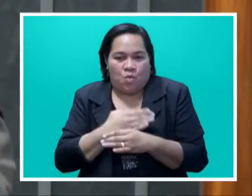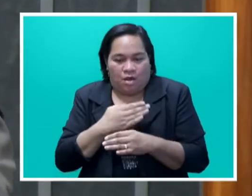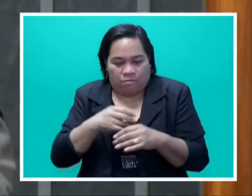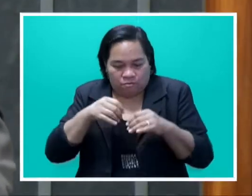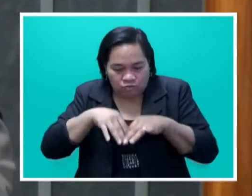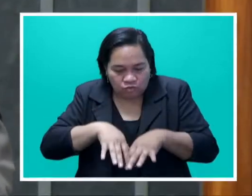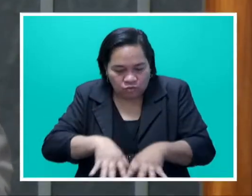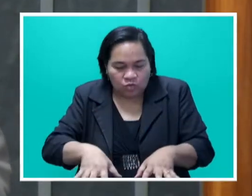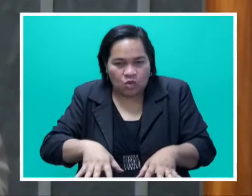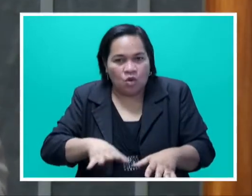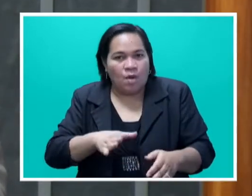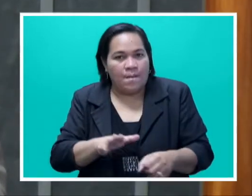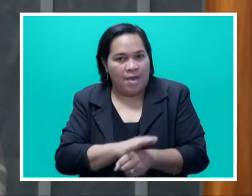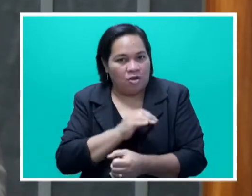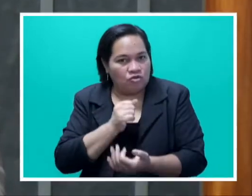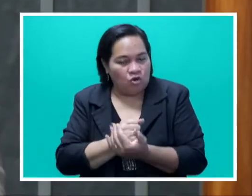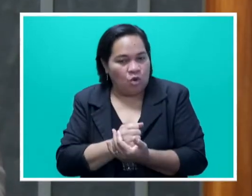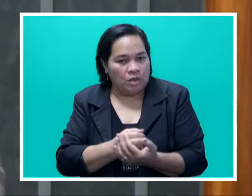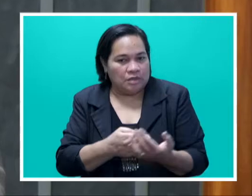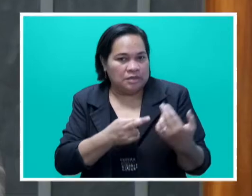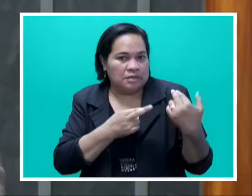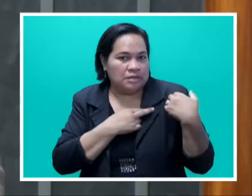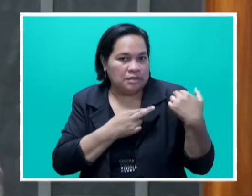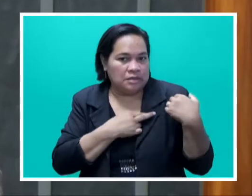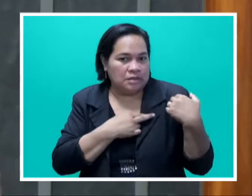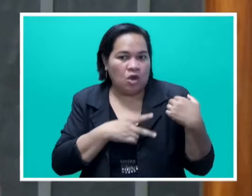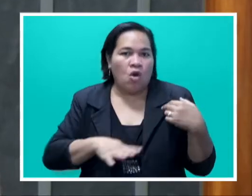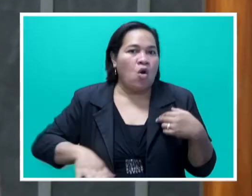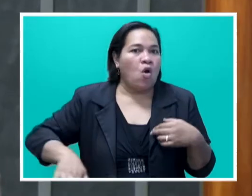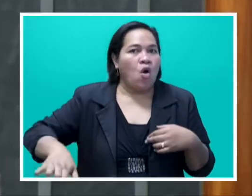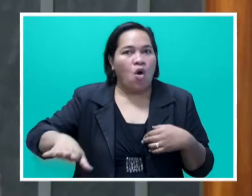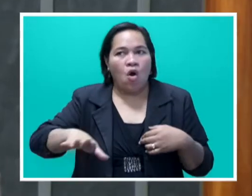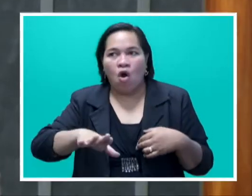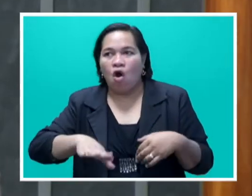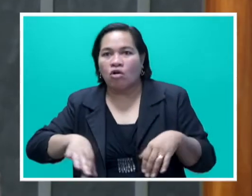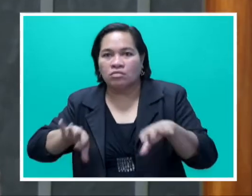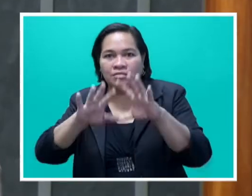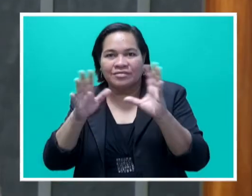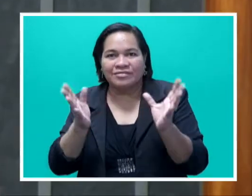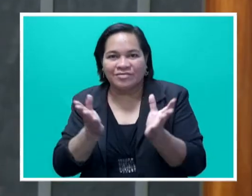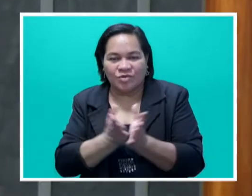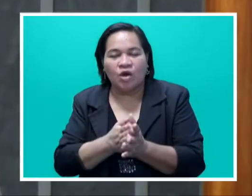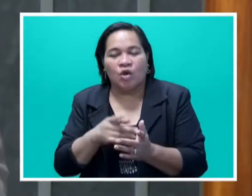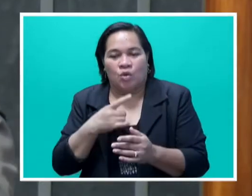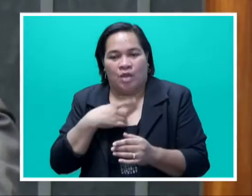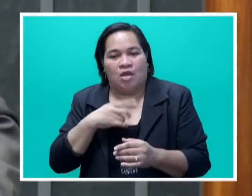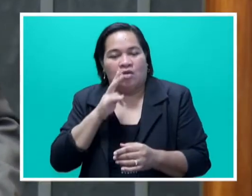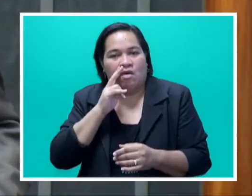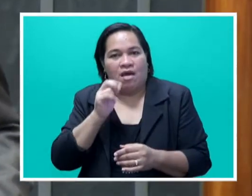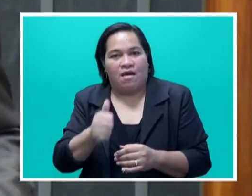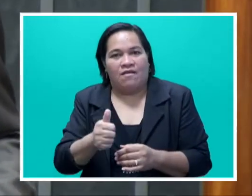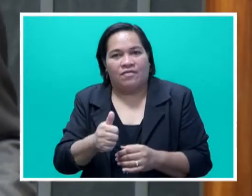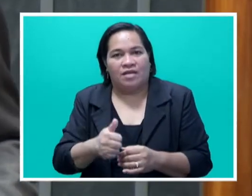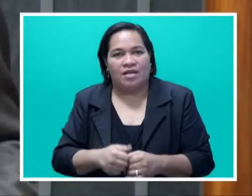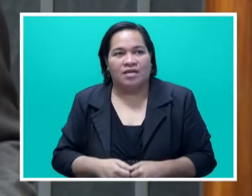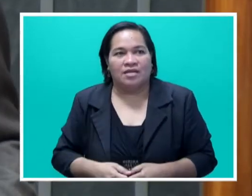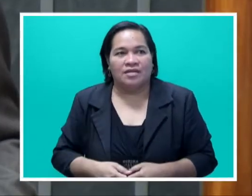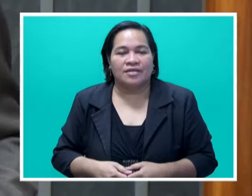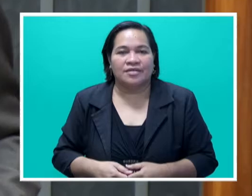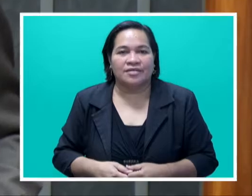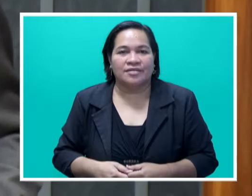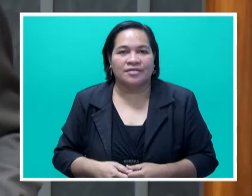ensure the stewardship of all creation on our planet is justly and sustainability looked